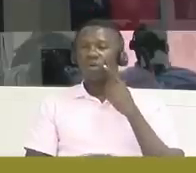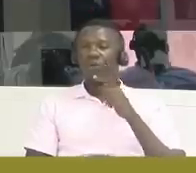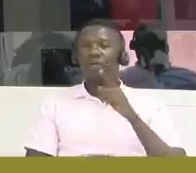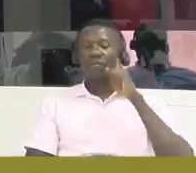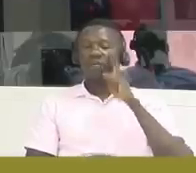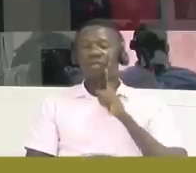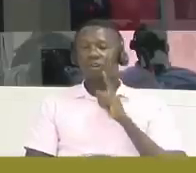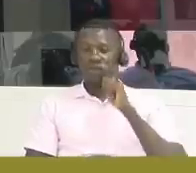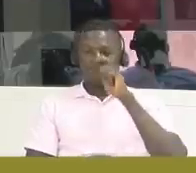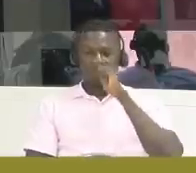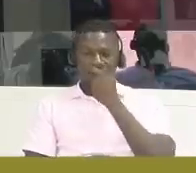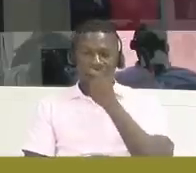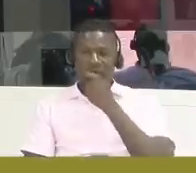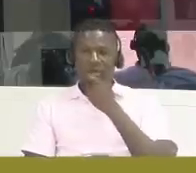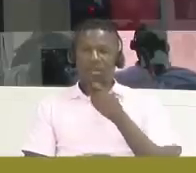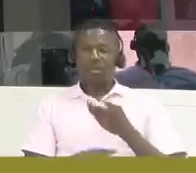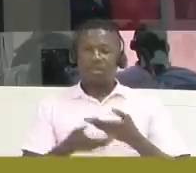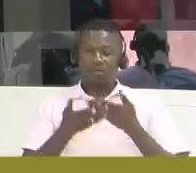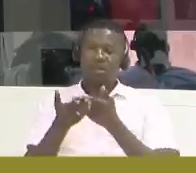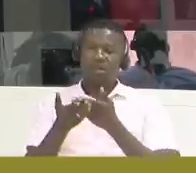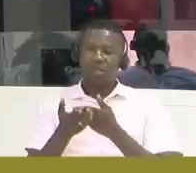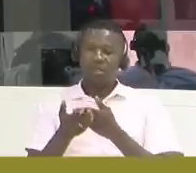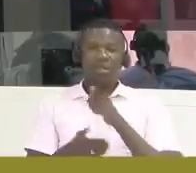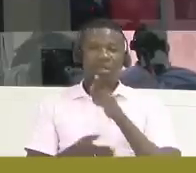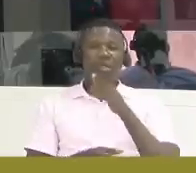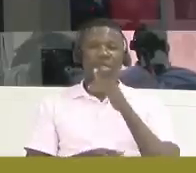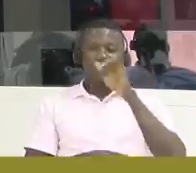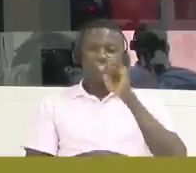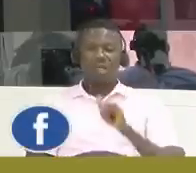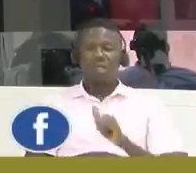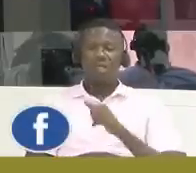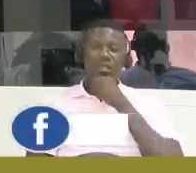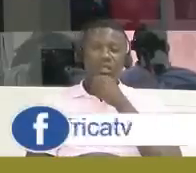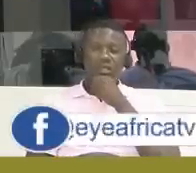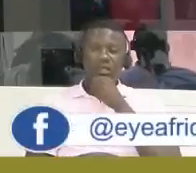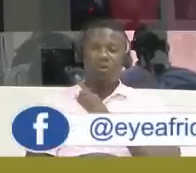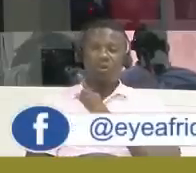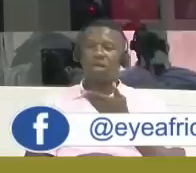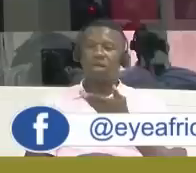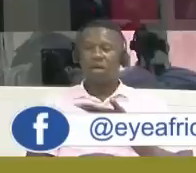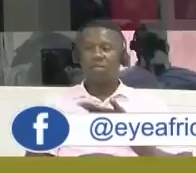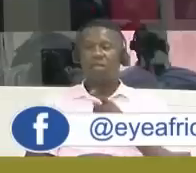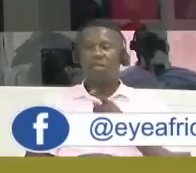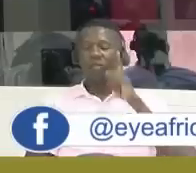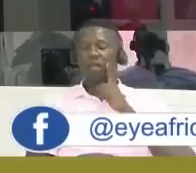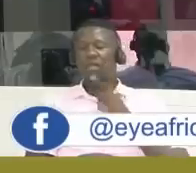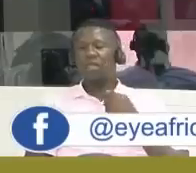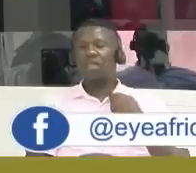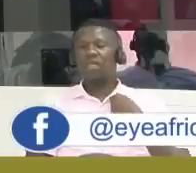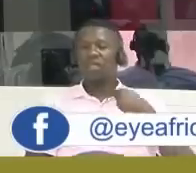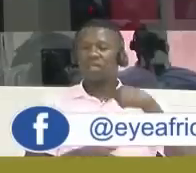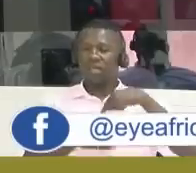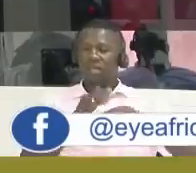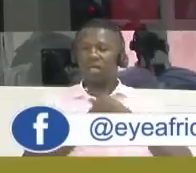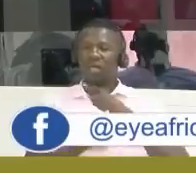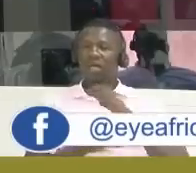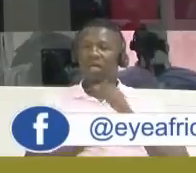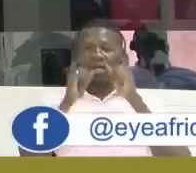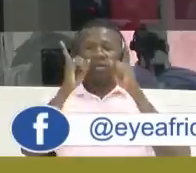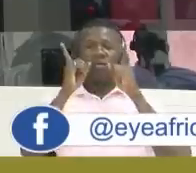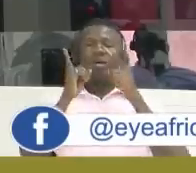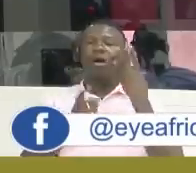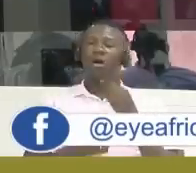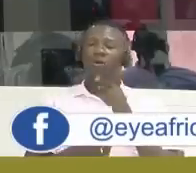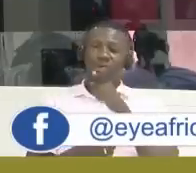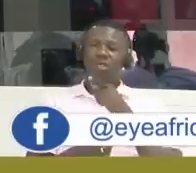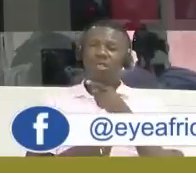Given that particular age and not having a father in her life, can you please tell us how that impacted her